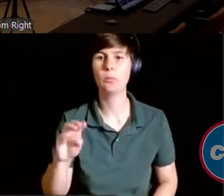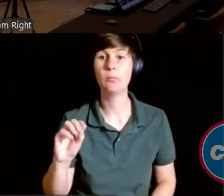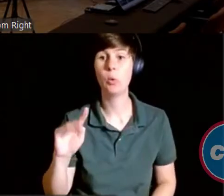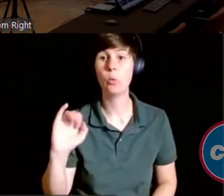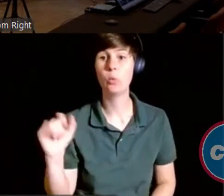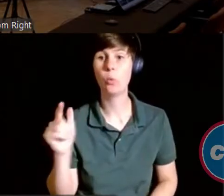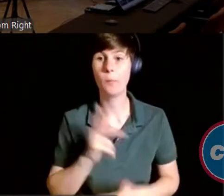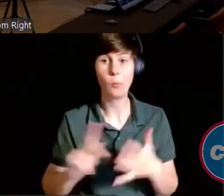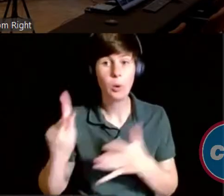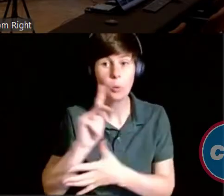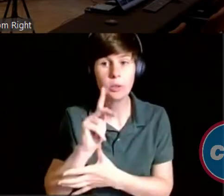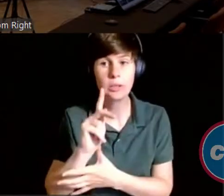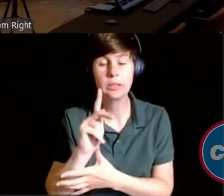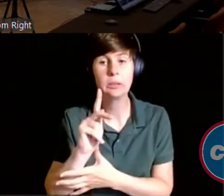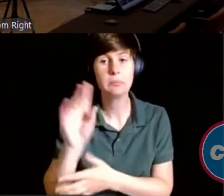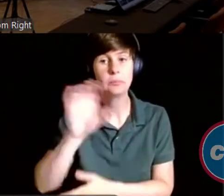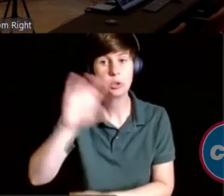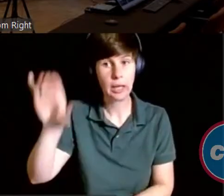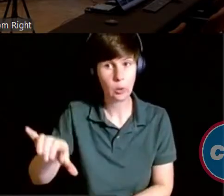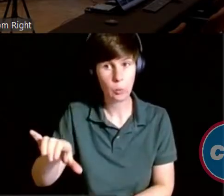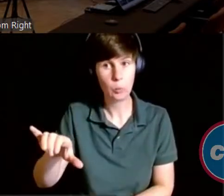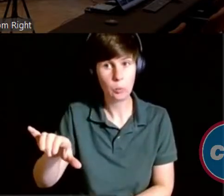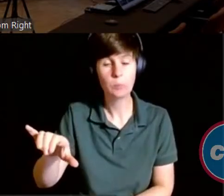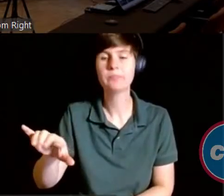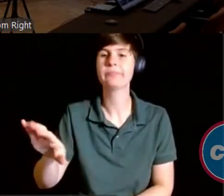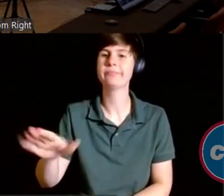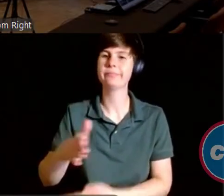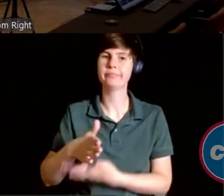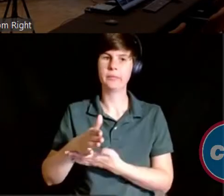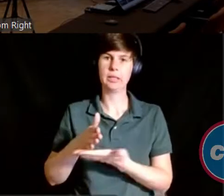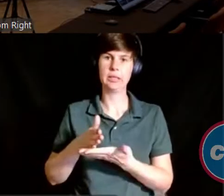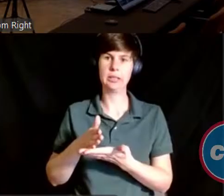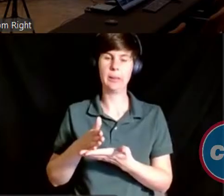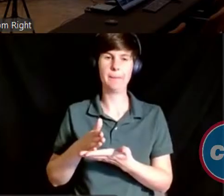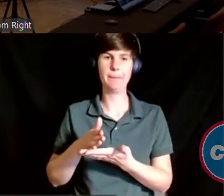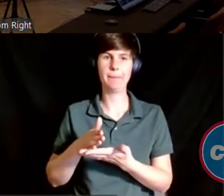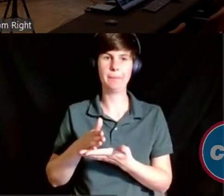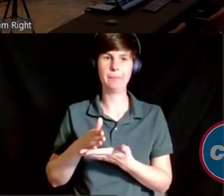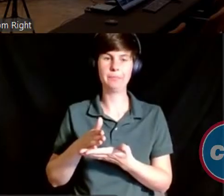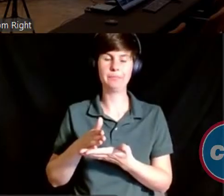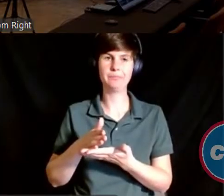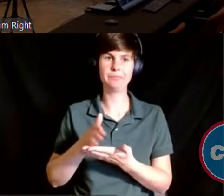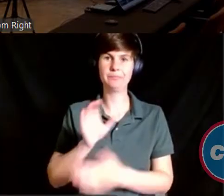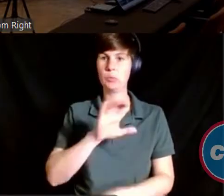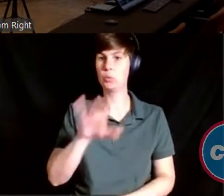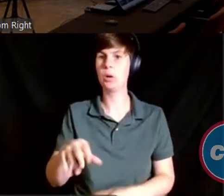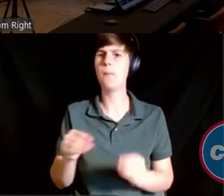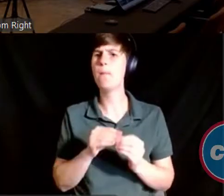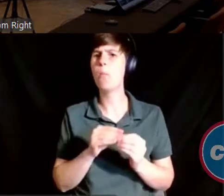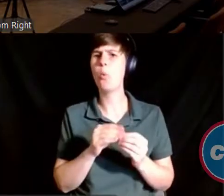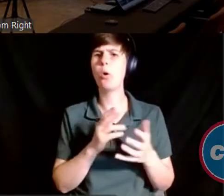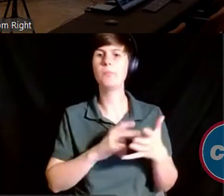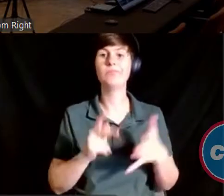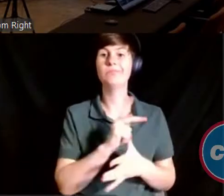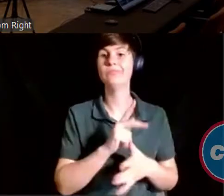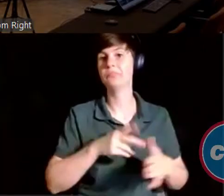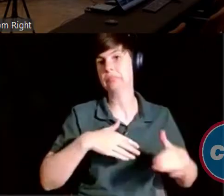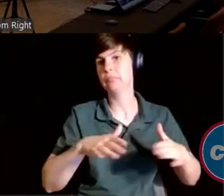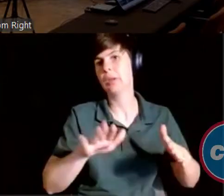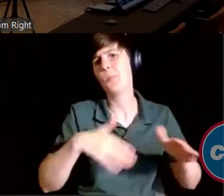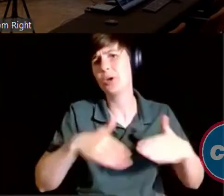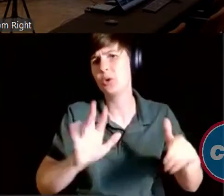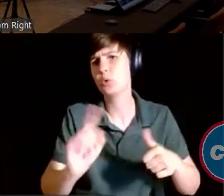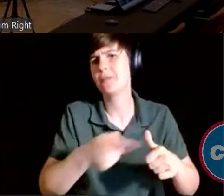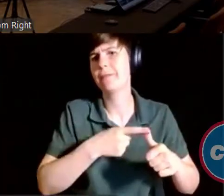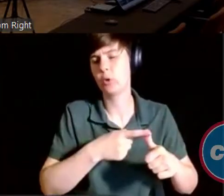priority in Chicago. Like some streets are obviously pedestrian first, or well, pedestrian first is always like the highest in our